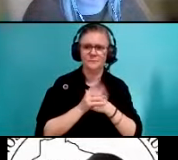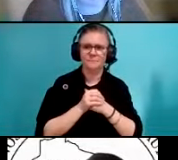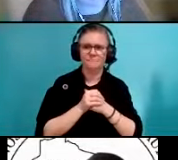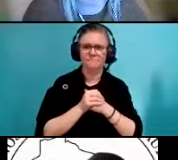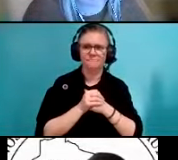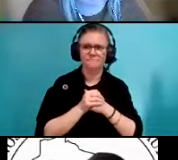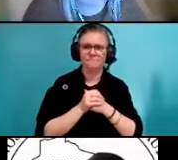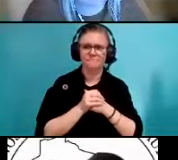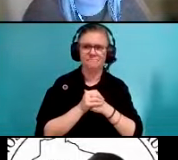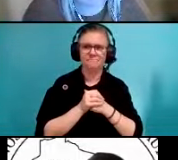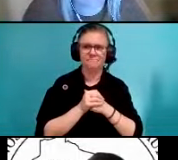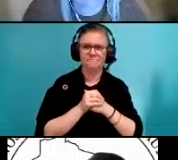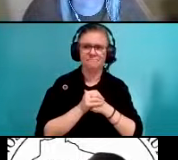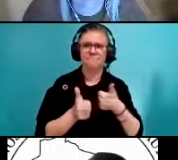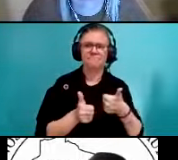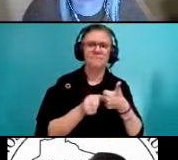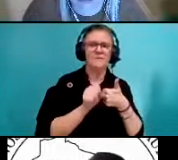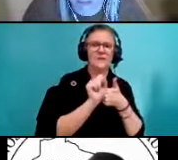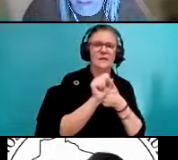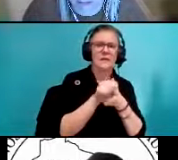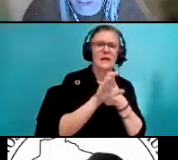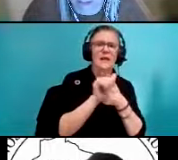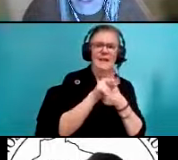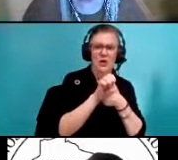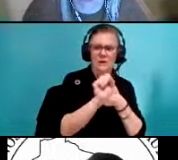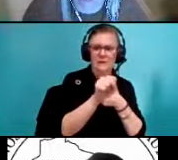Yeah. Yes, and we will have